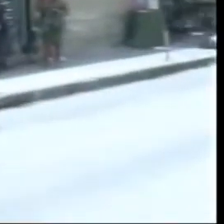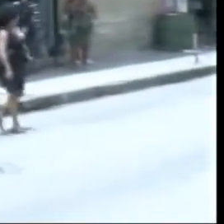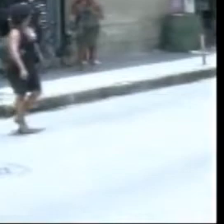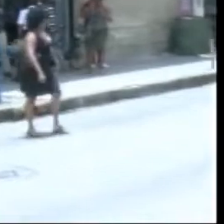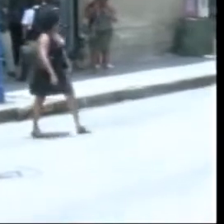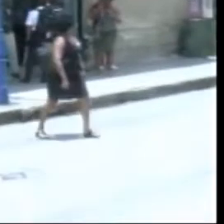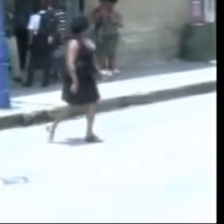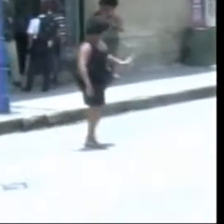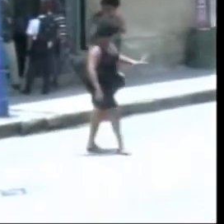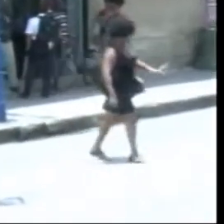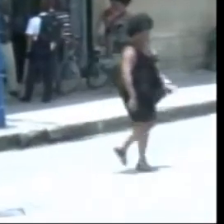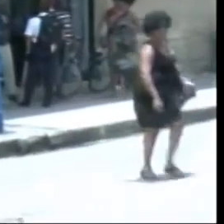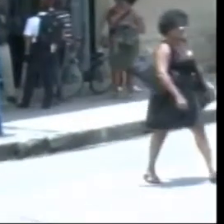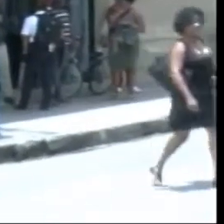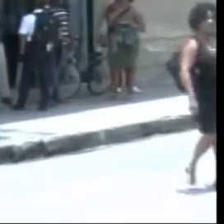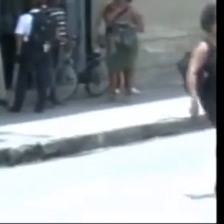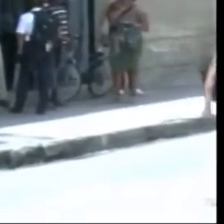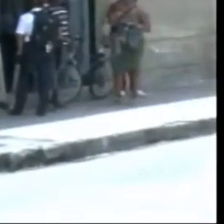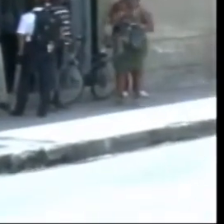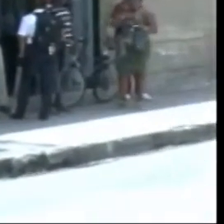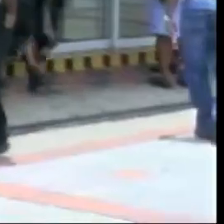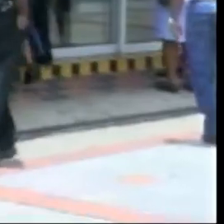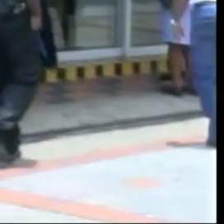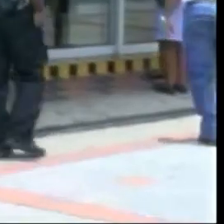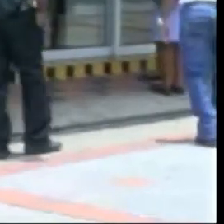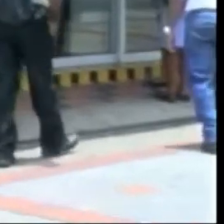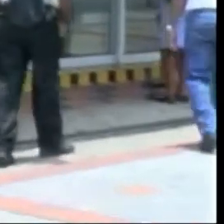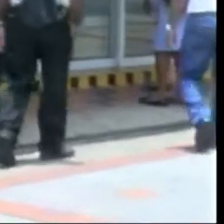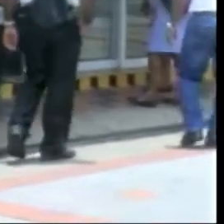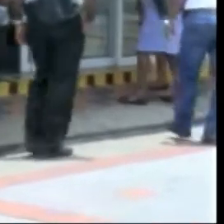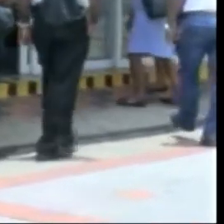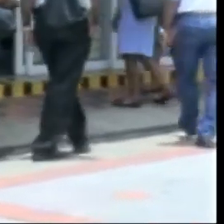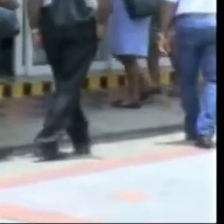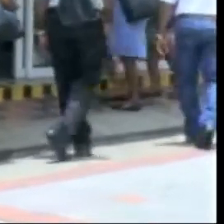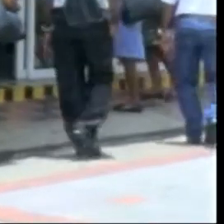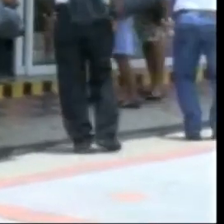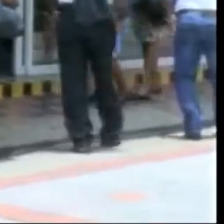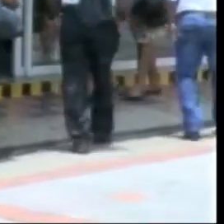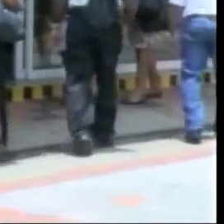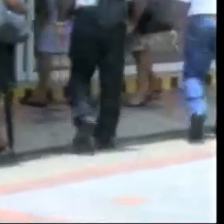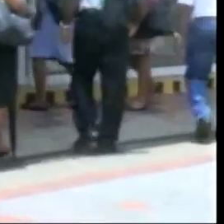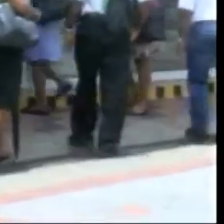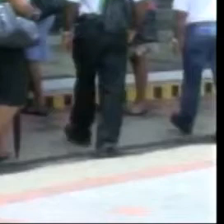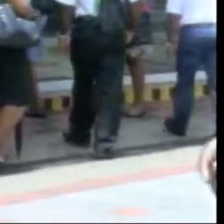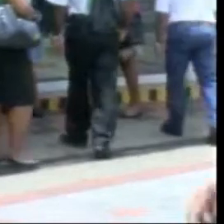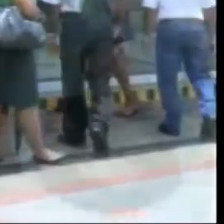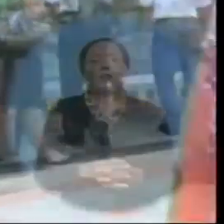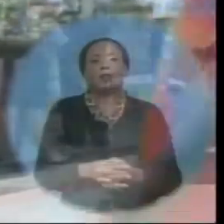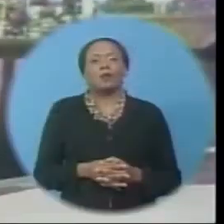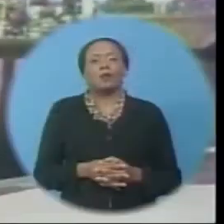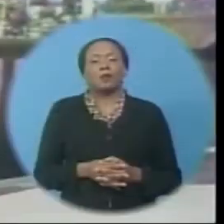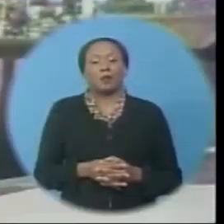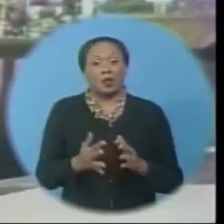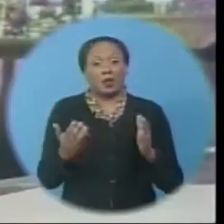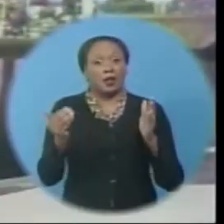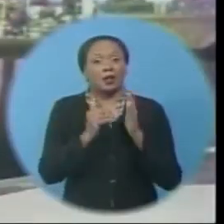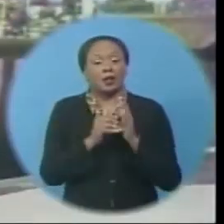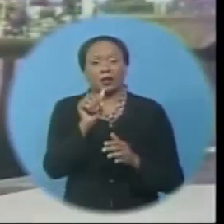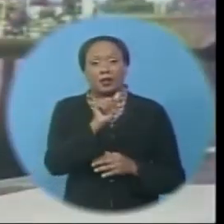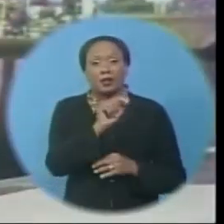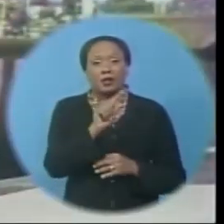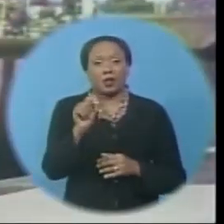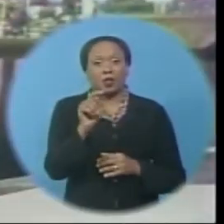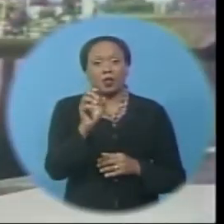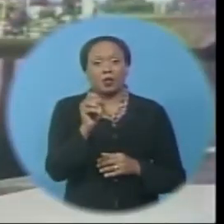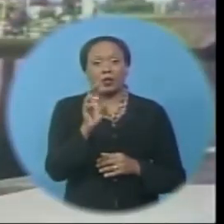the city seemed closer to what you would expect of a busy Friday. Denise Blackman, CBC News. Well, the